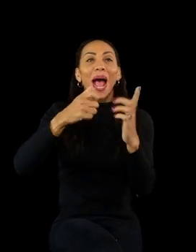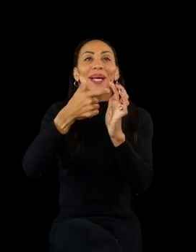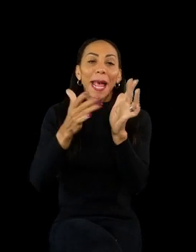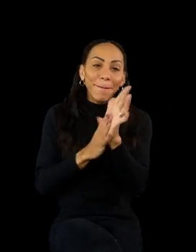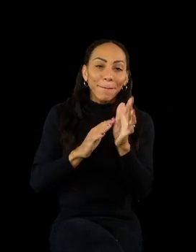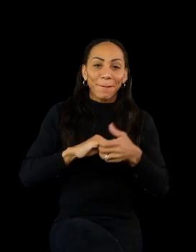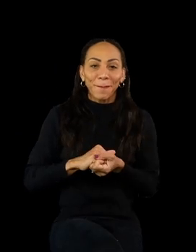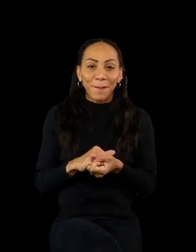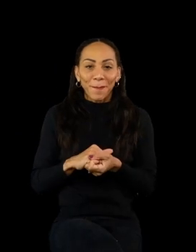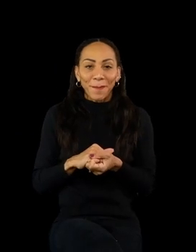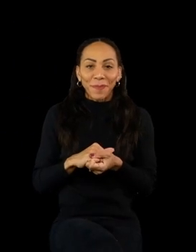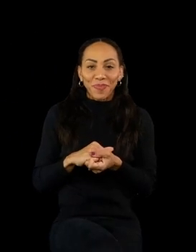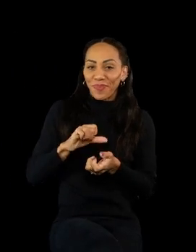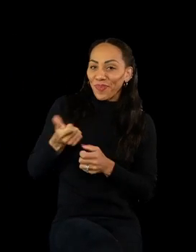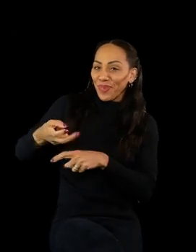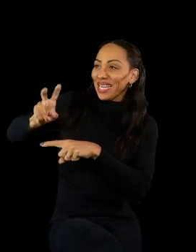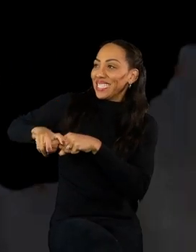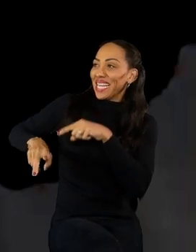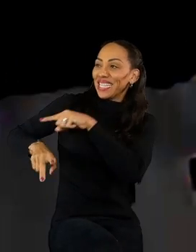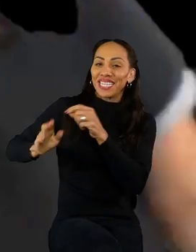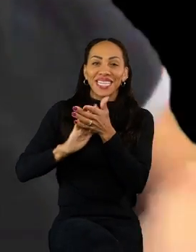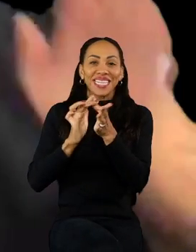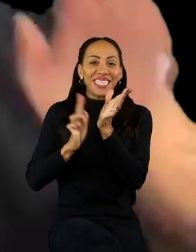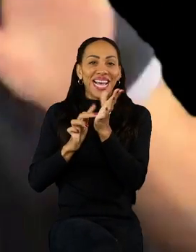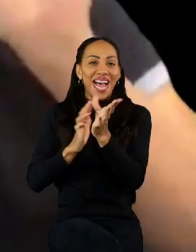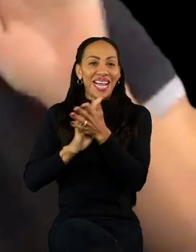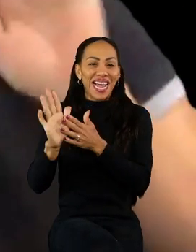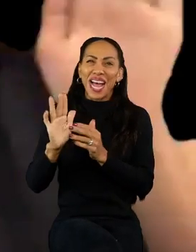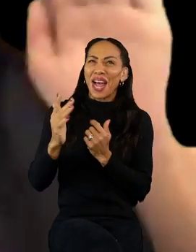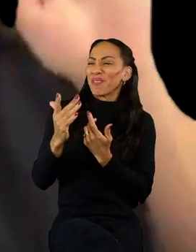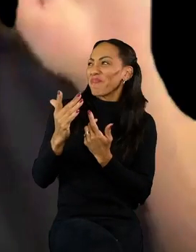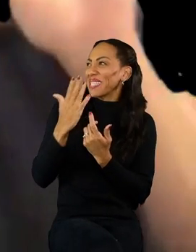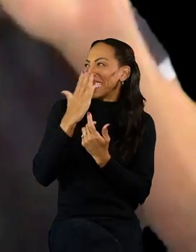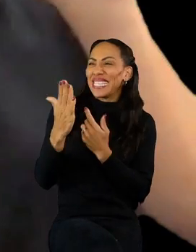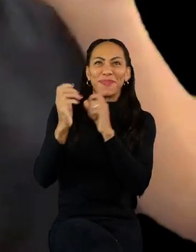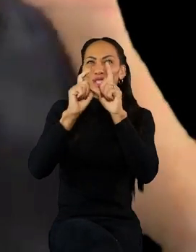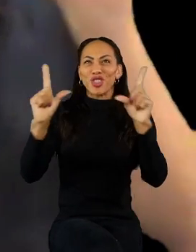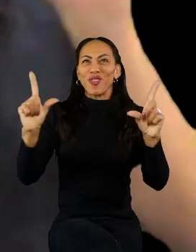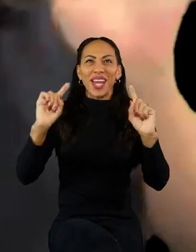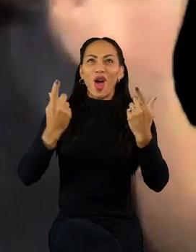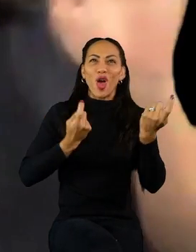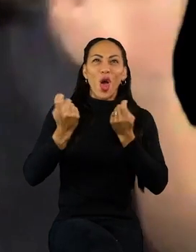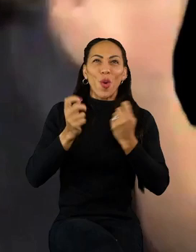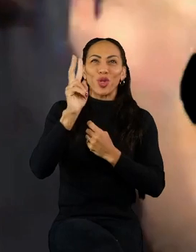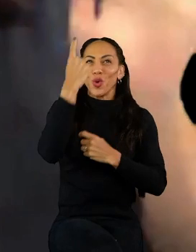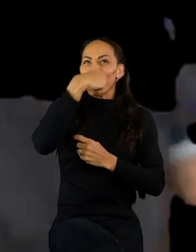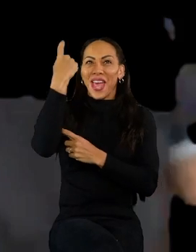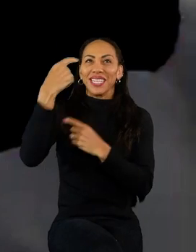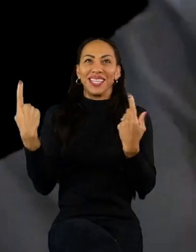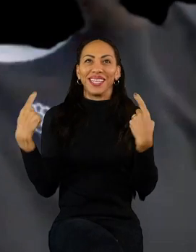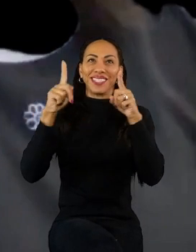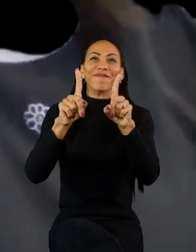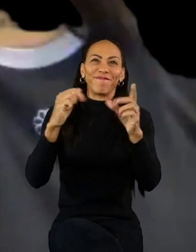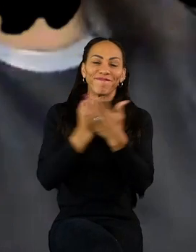Hello everyone. I'm Kim, and sit next to me, there should be Hannah, but it may not show well on the screen.